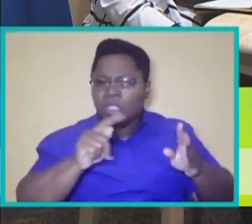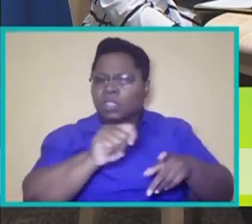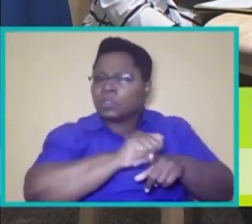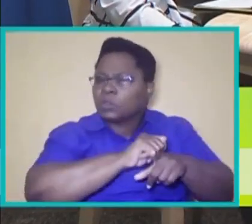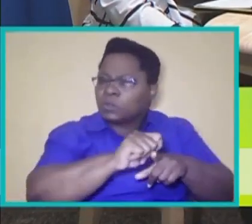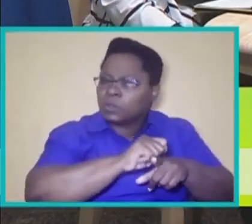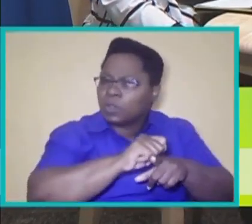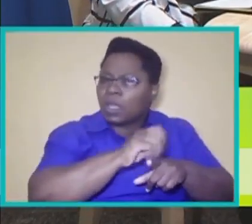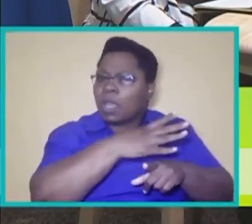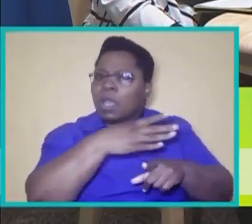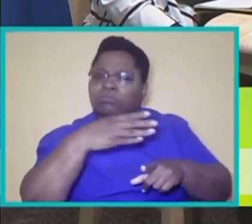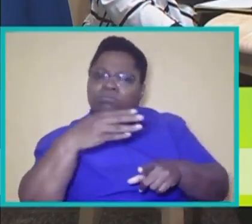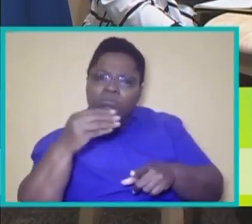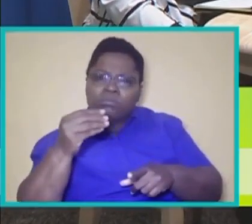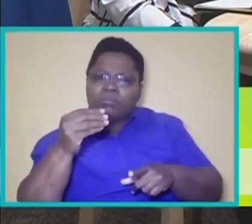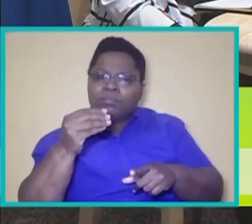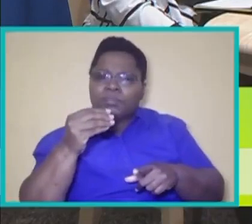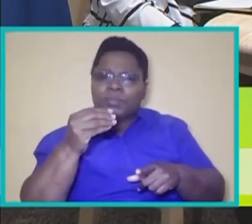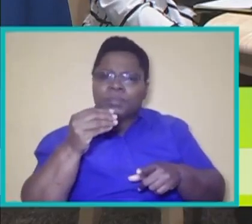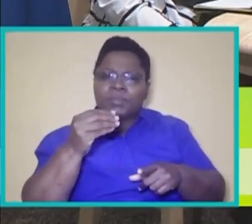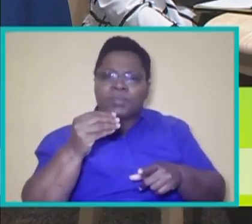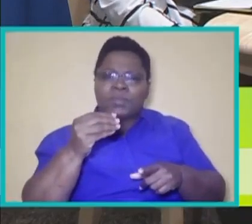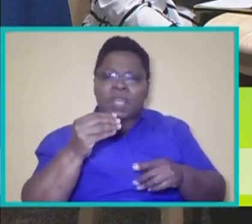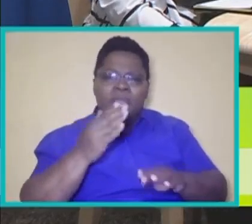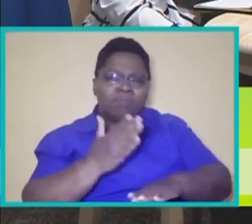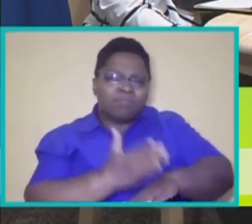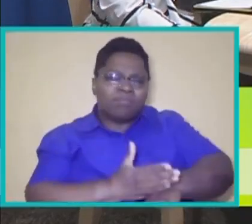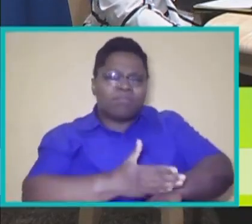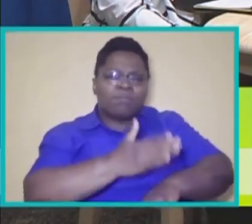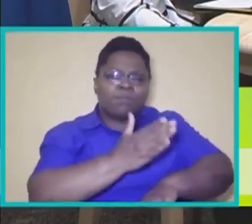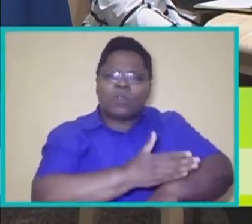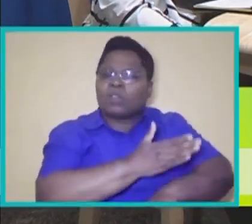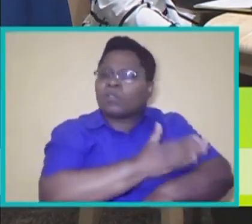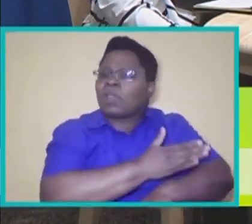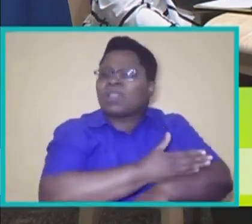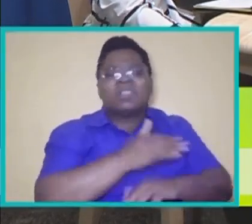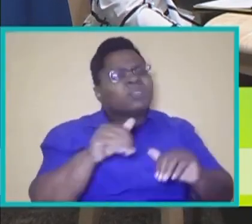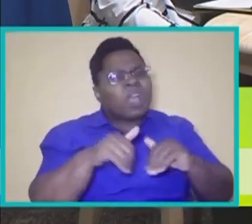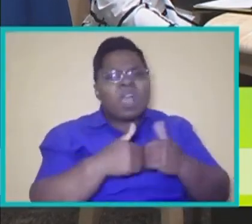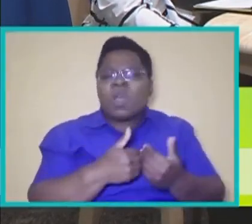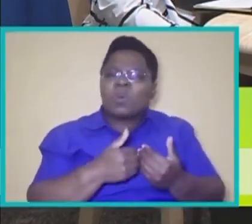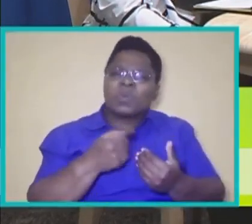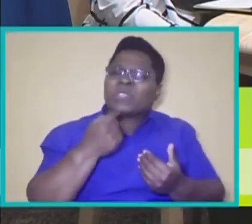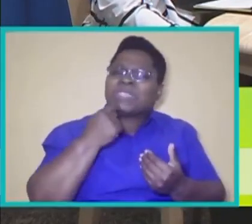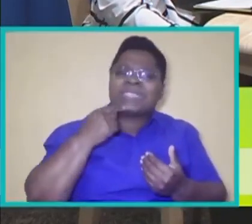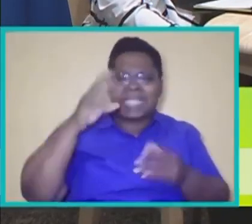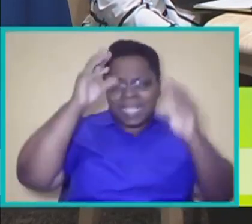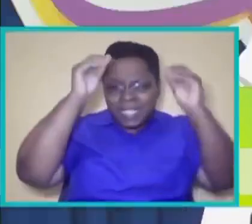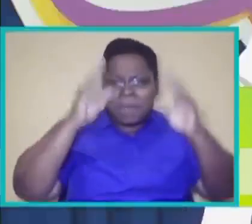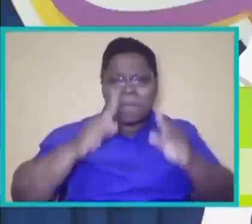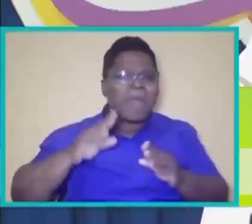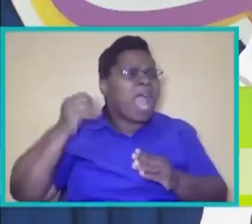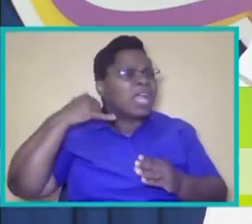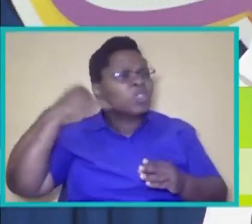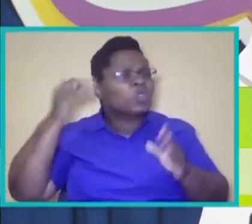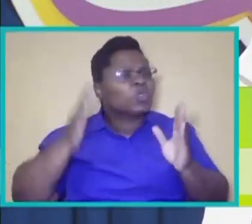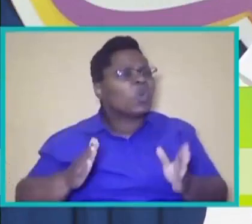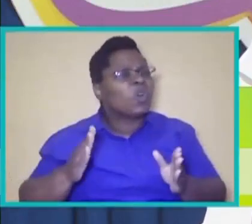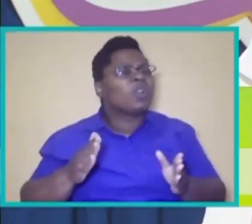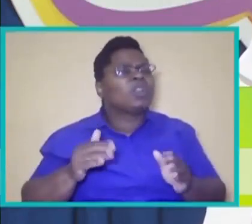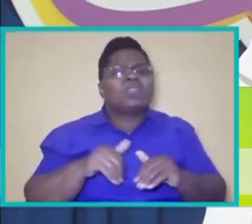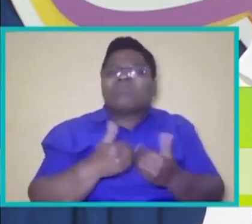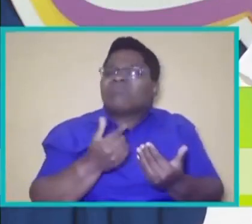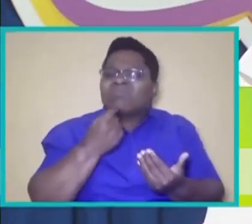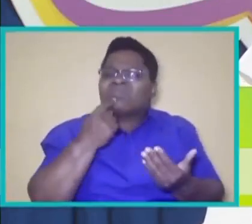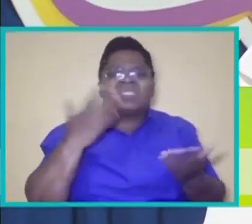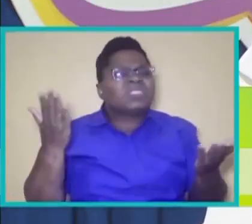he's making, which is we have a sort of traditional frame of teacher training, and one of the aims of the curriculum reform, particularly